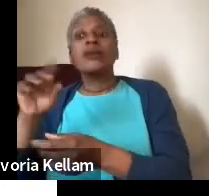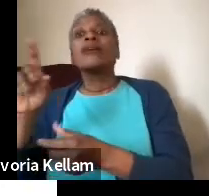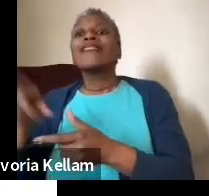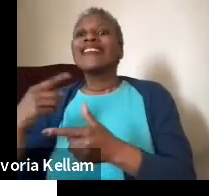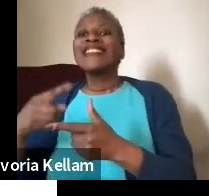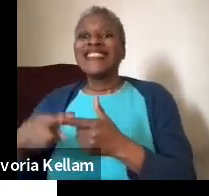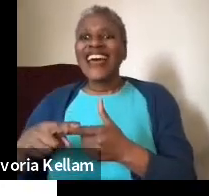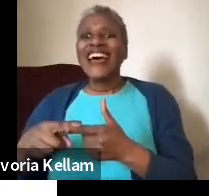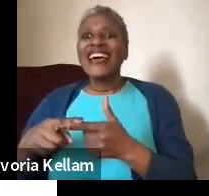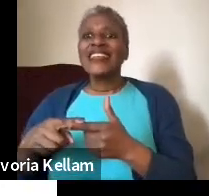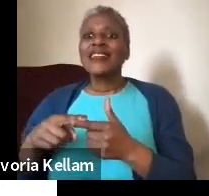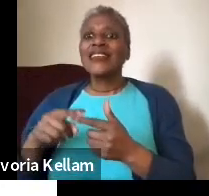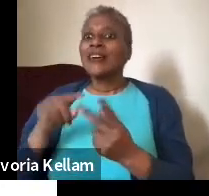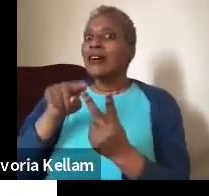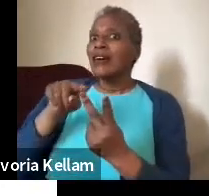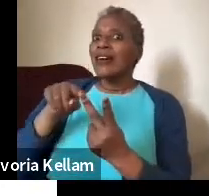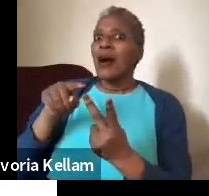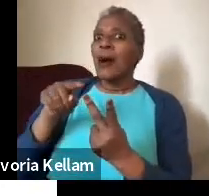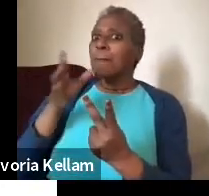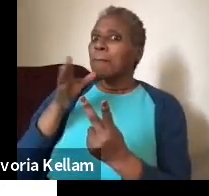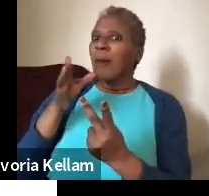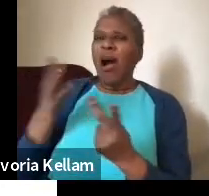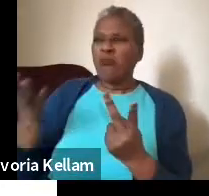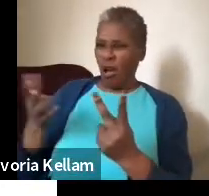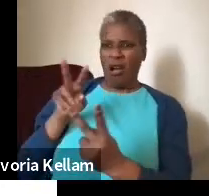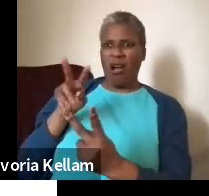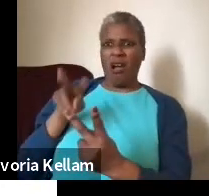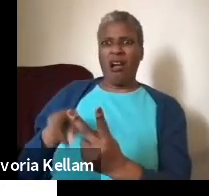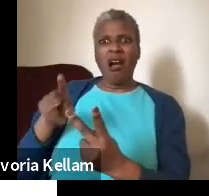would find that the voting was already completed.